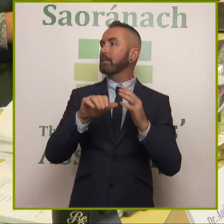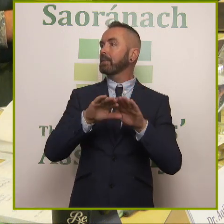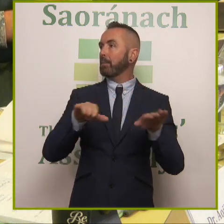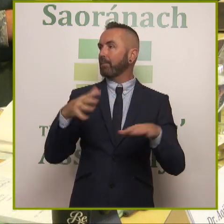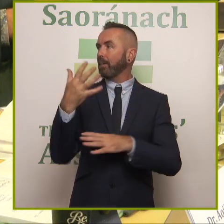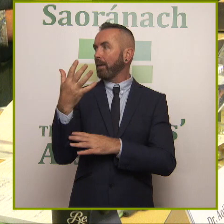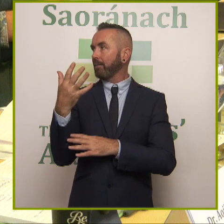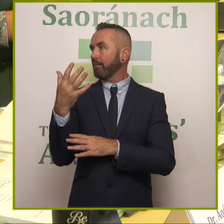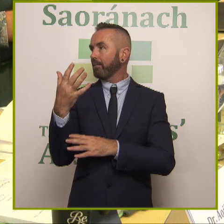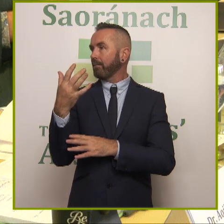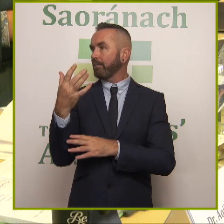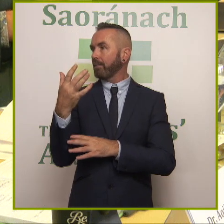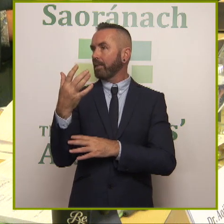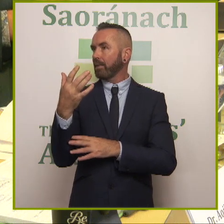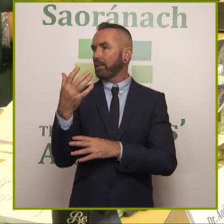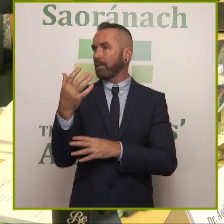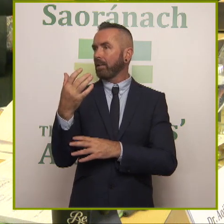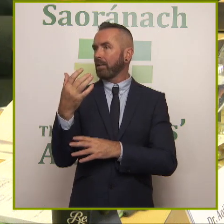5, if they're there.